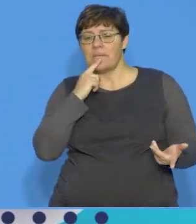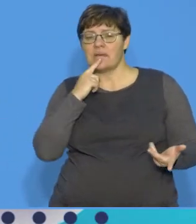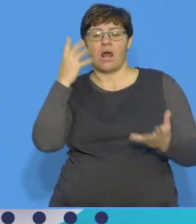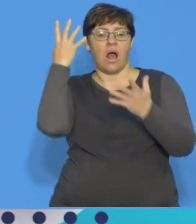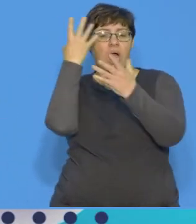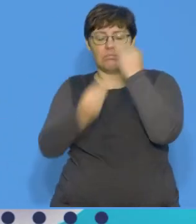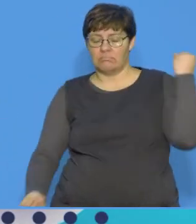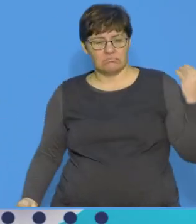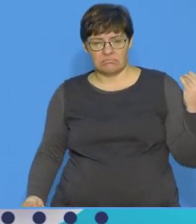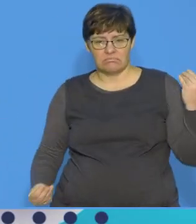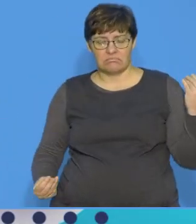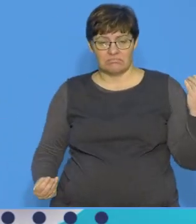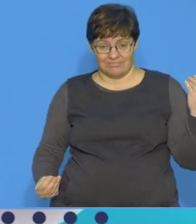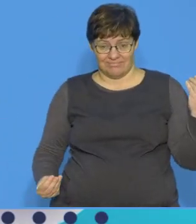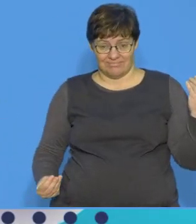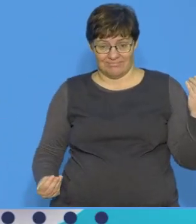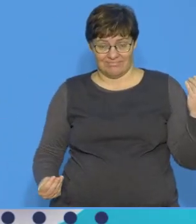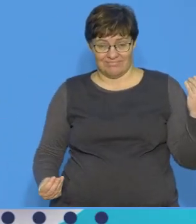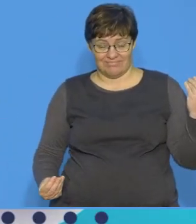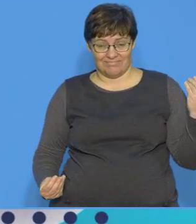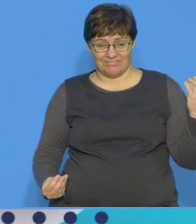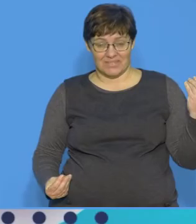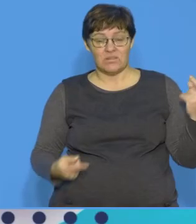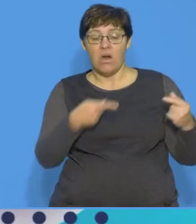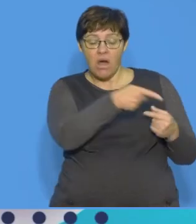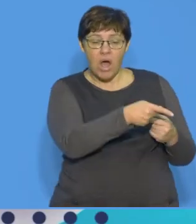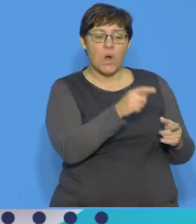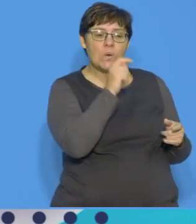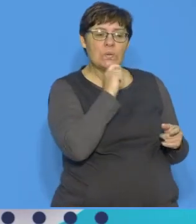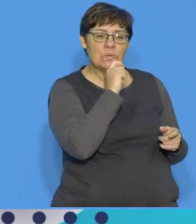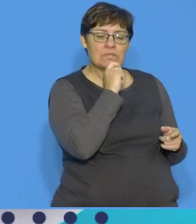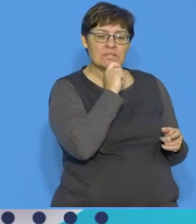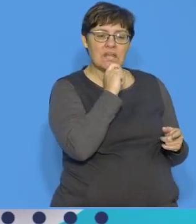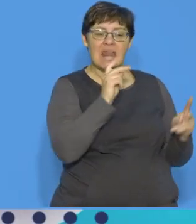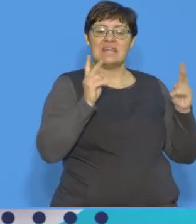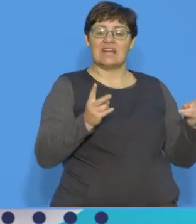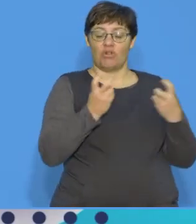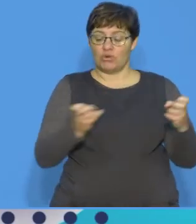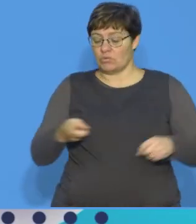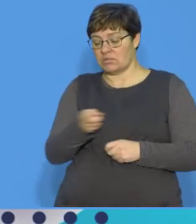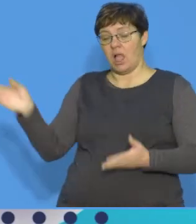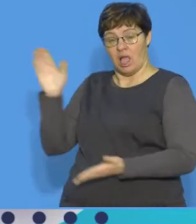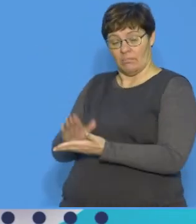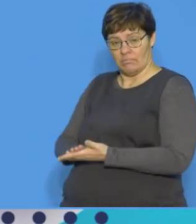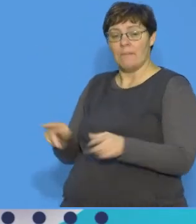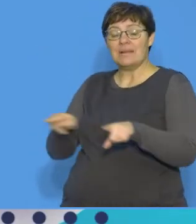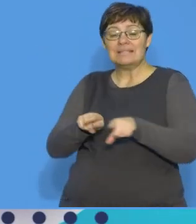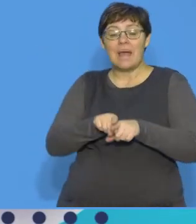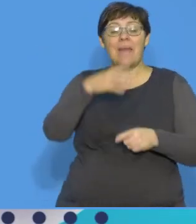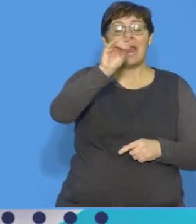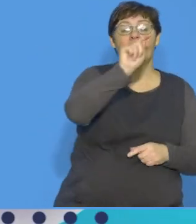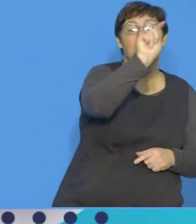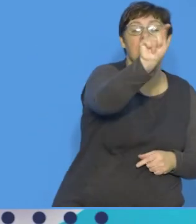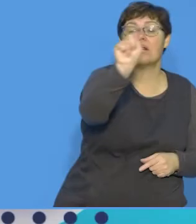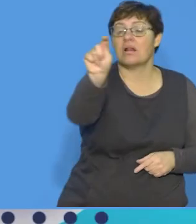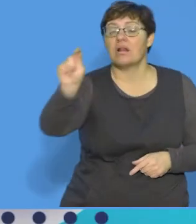and using up natural resources, we are causing the extinction of